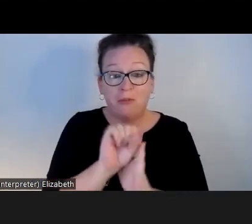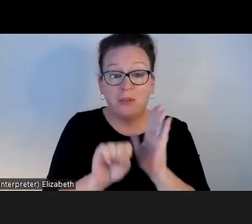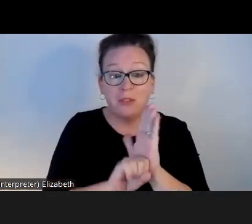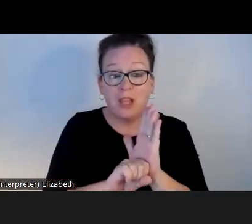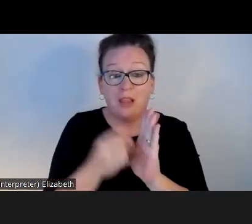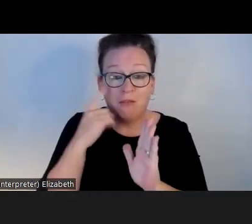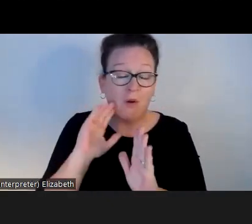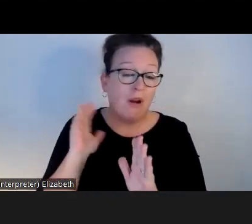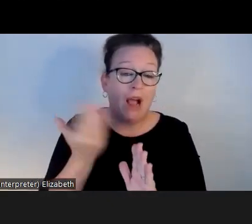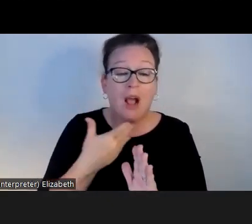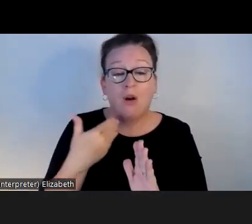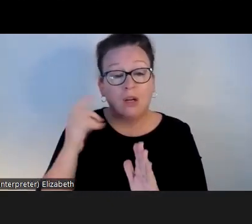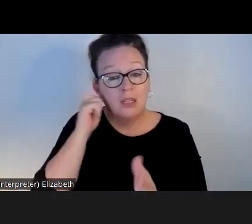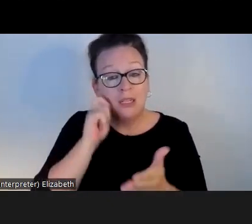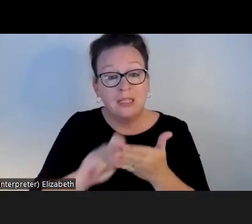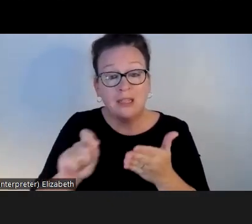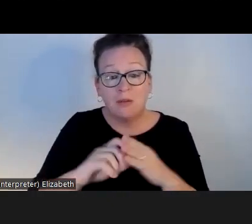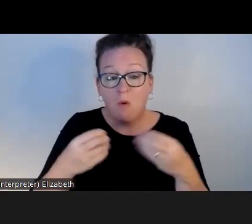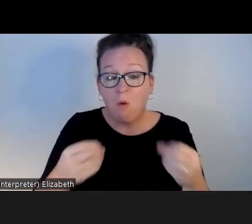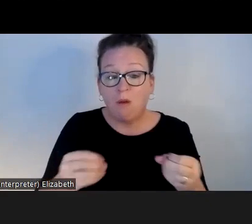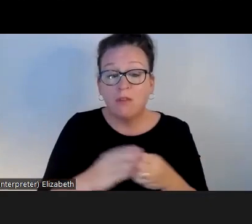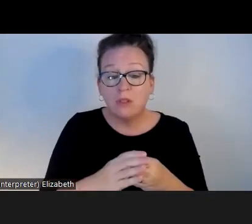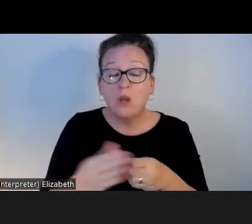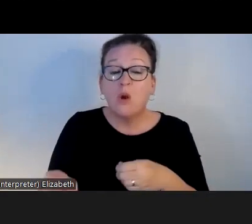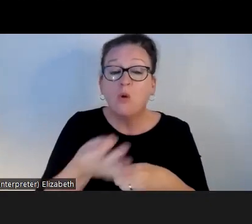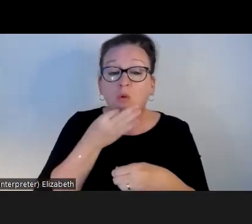secretariat. And there will be